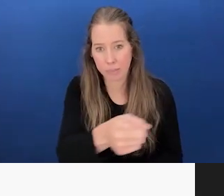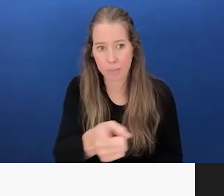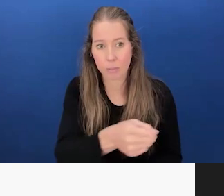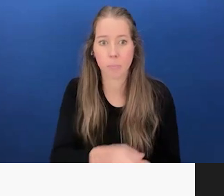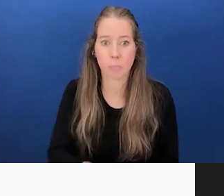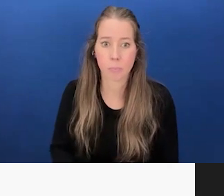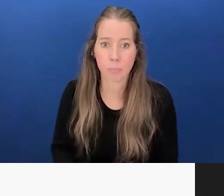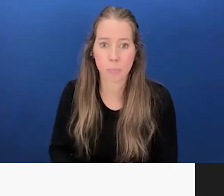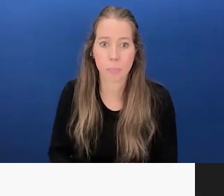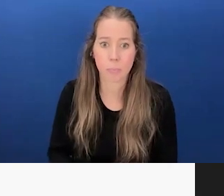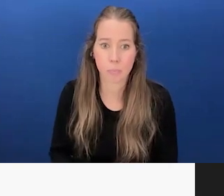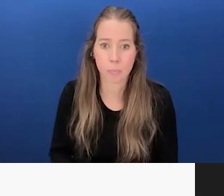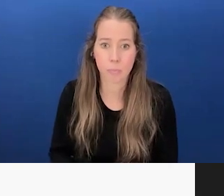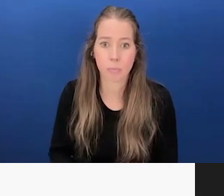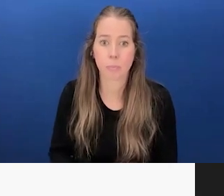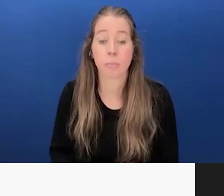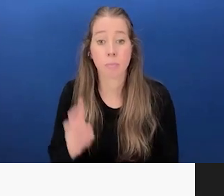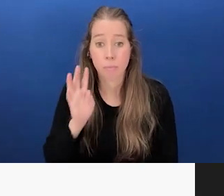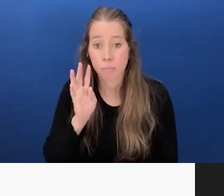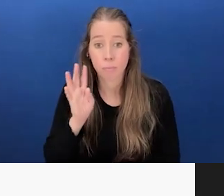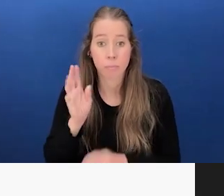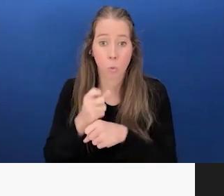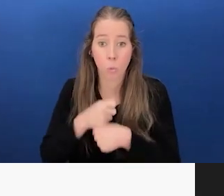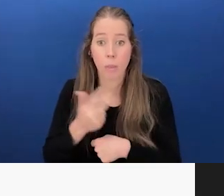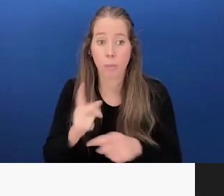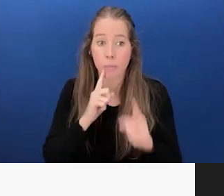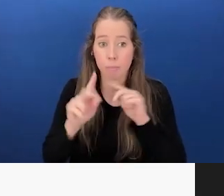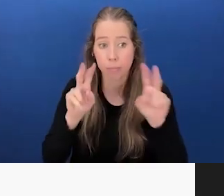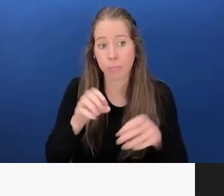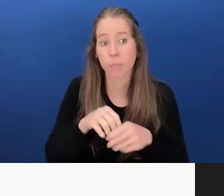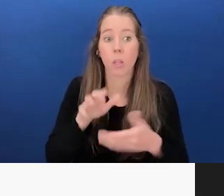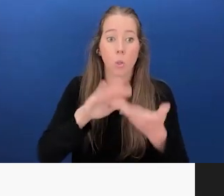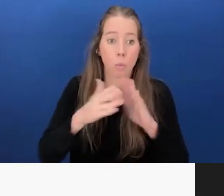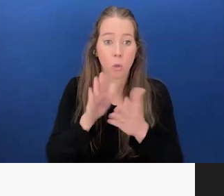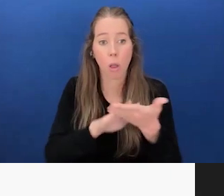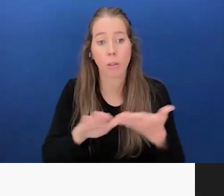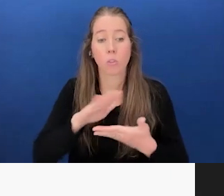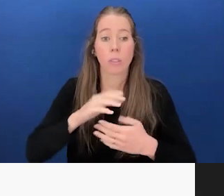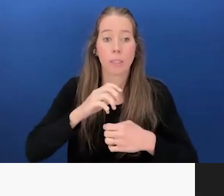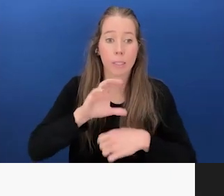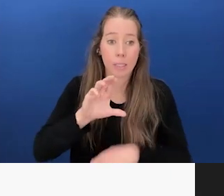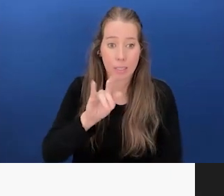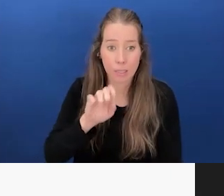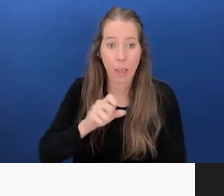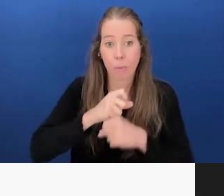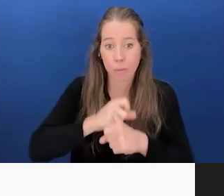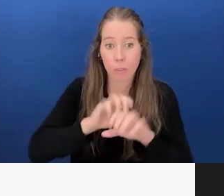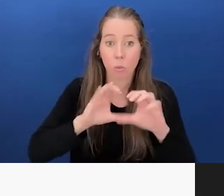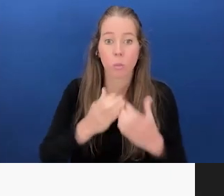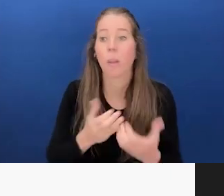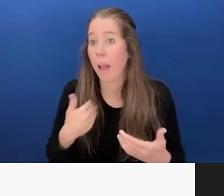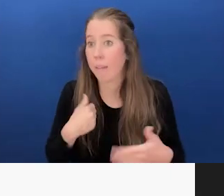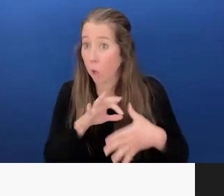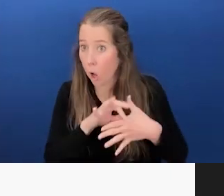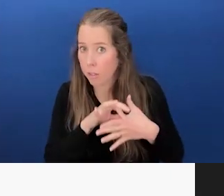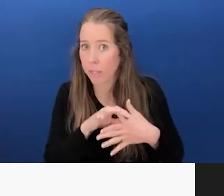With that in mind, generate 3 discussion topics for students in a community college cybersecurity course. I'm giving it context. Why am I looking for